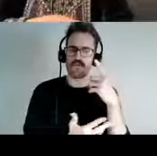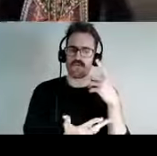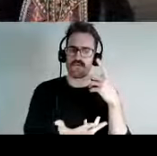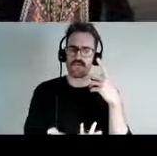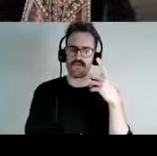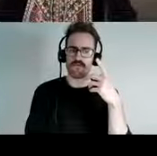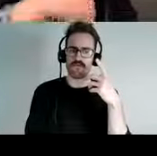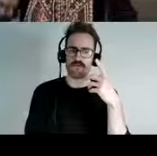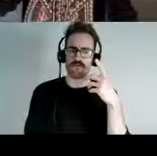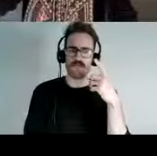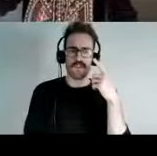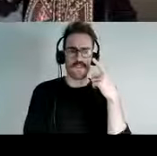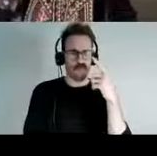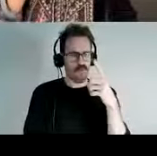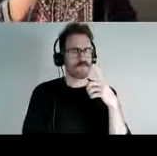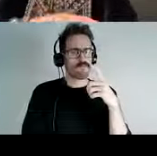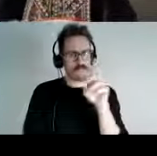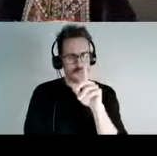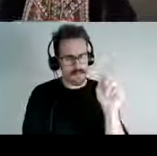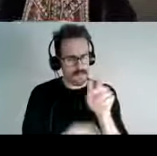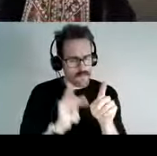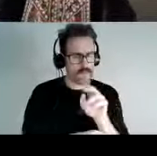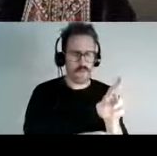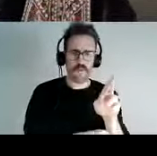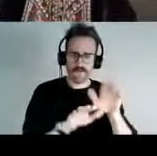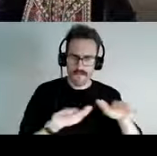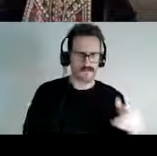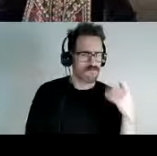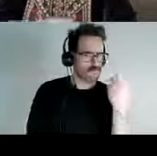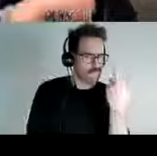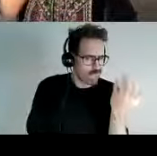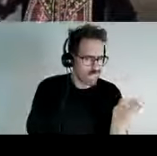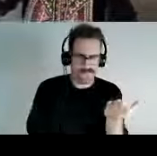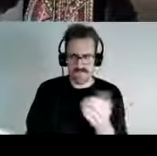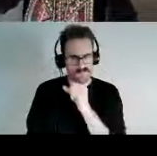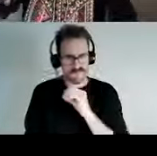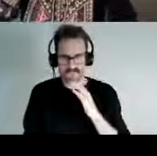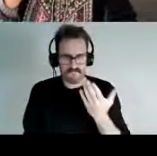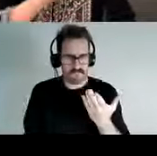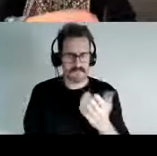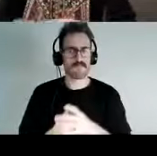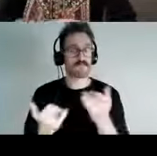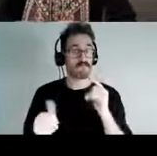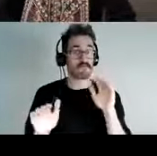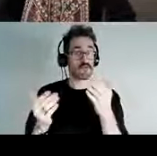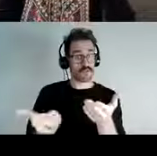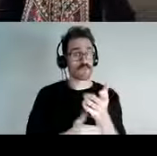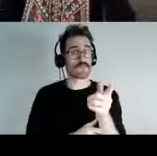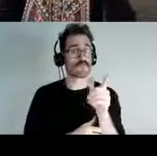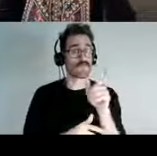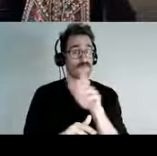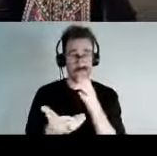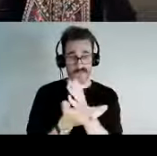say that soft law protections, such as the Madrid Plan of Action on Aging, with suggested rights, already protect older persons'